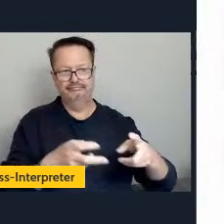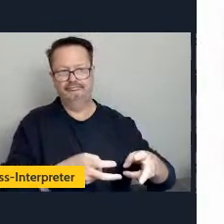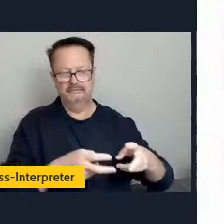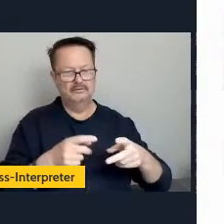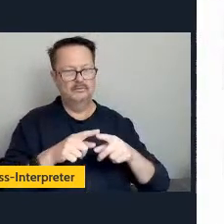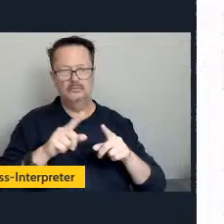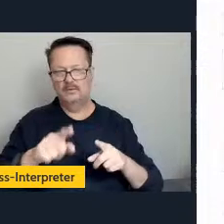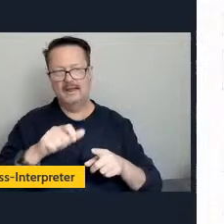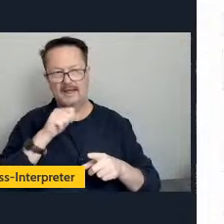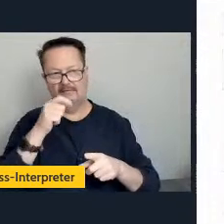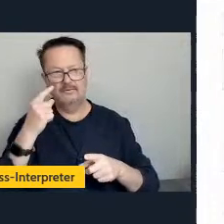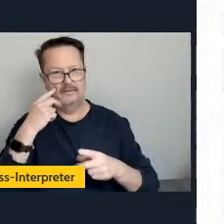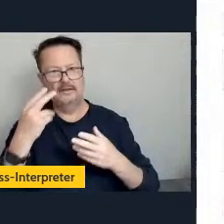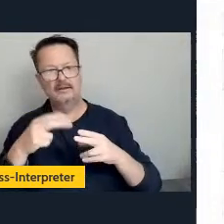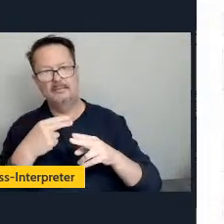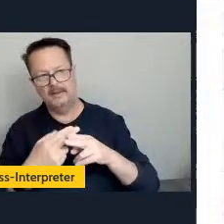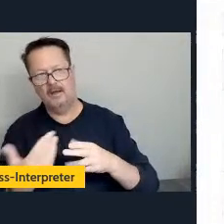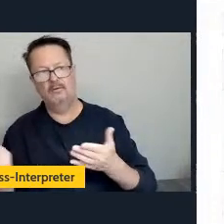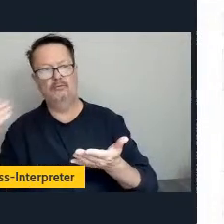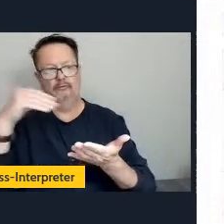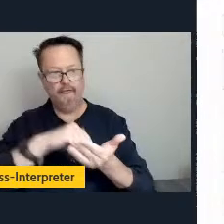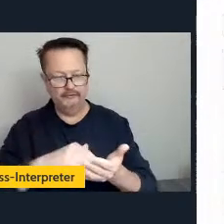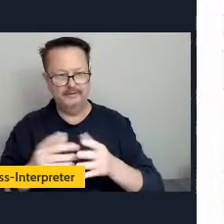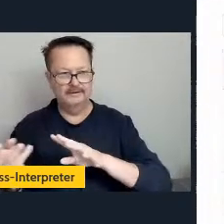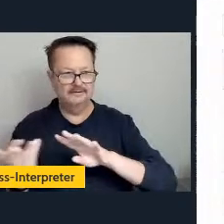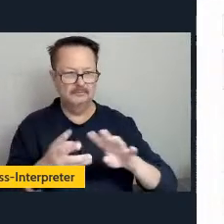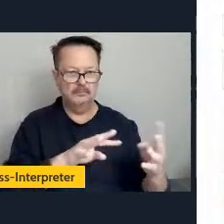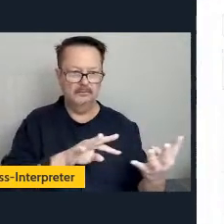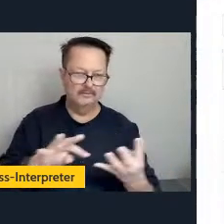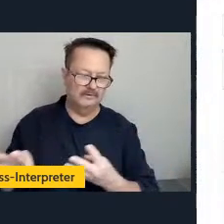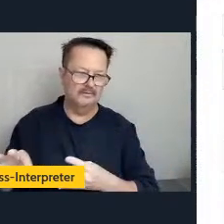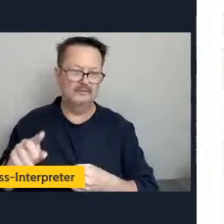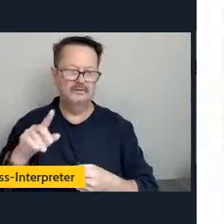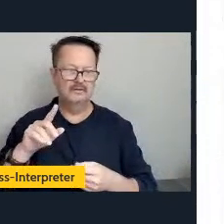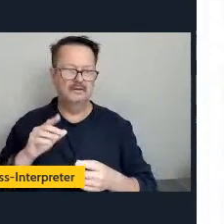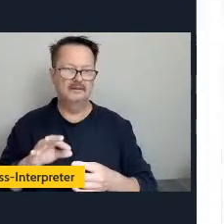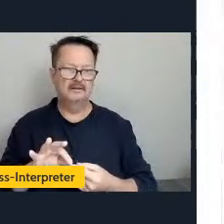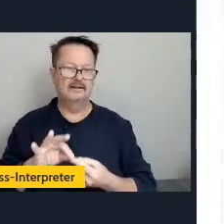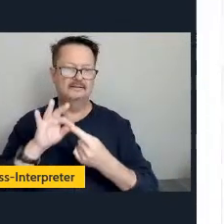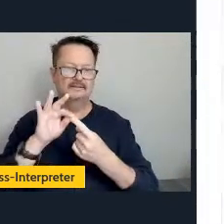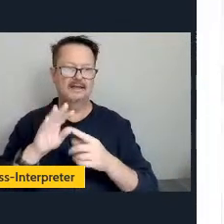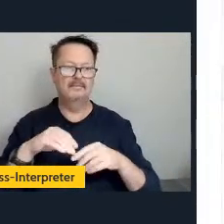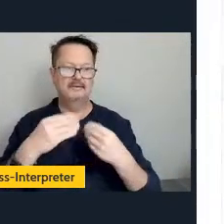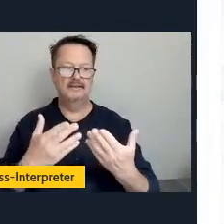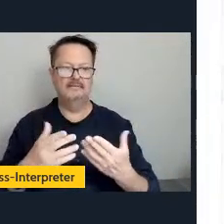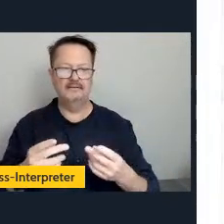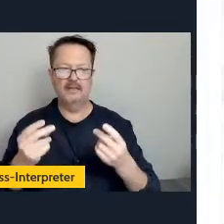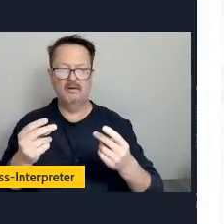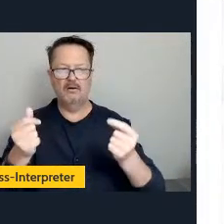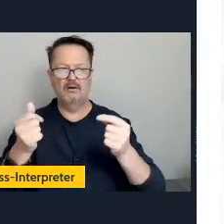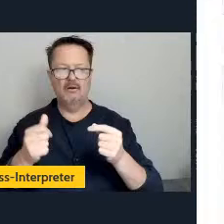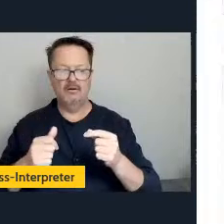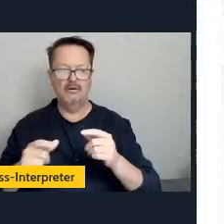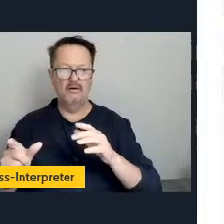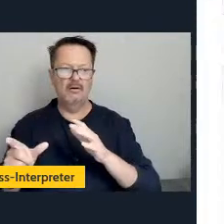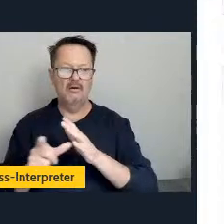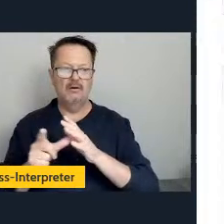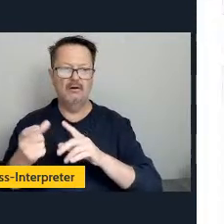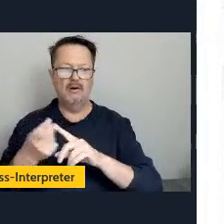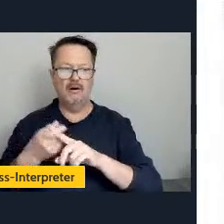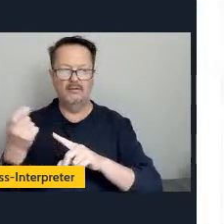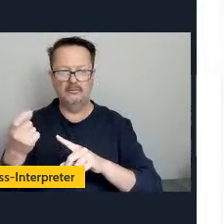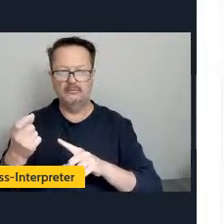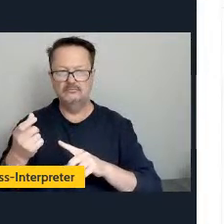think about re-exporting too much, besides leaving this auto-generated line here in.